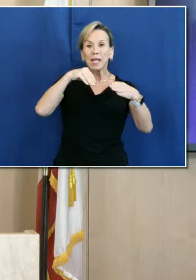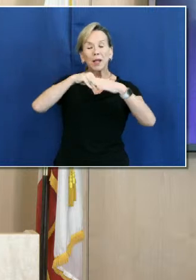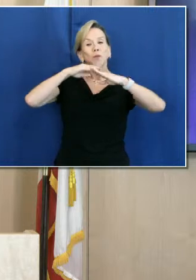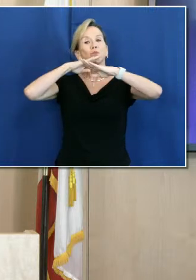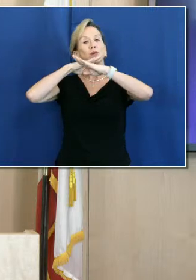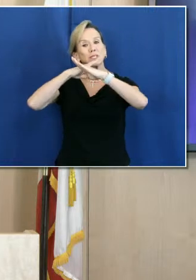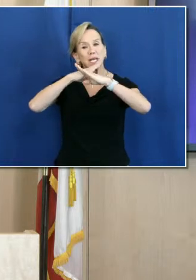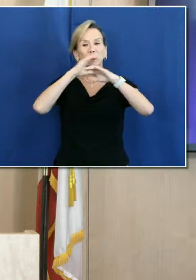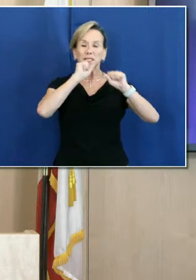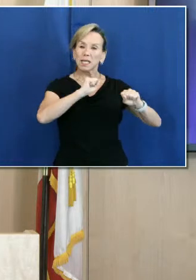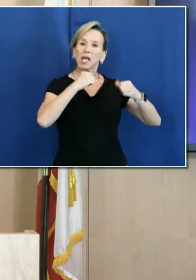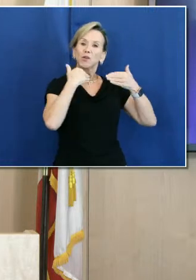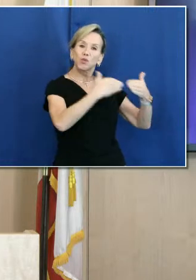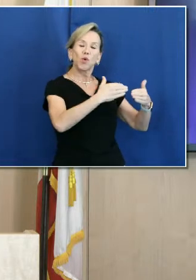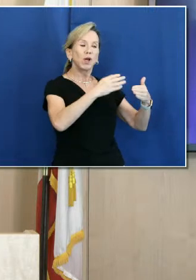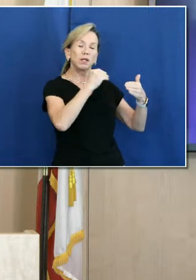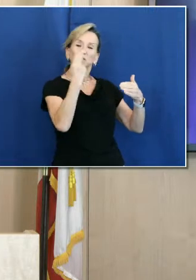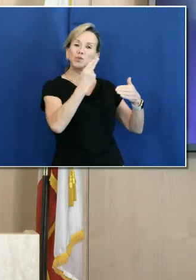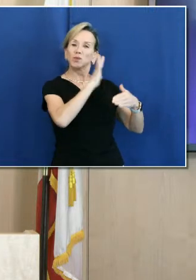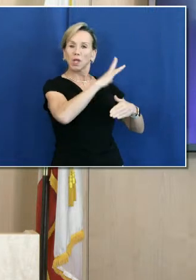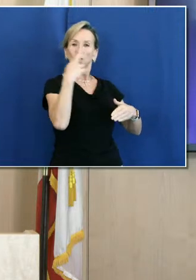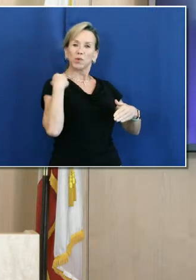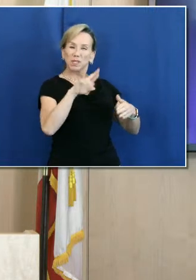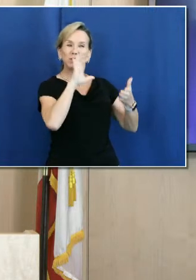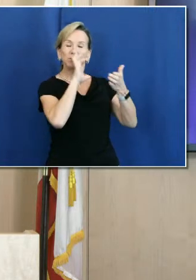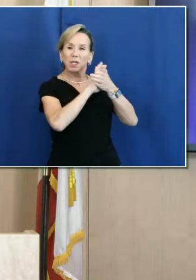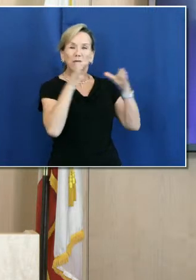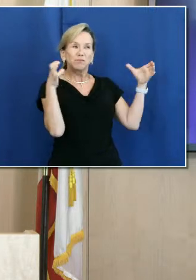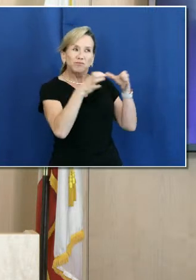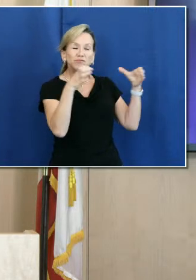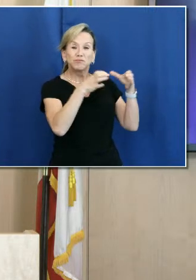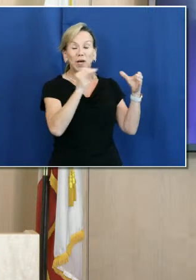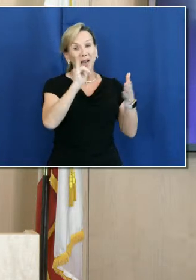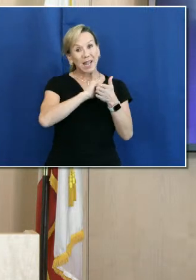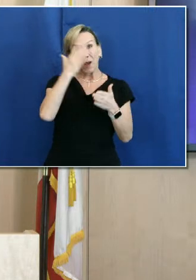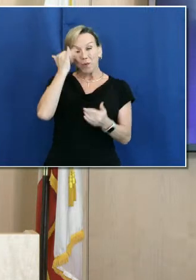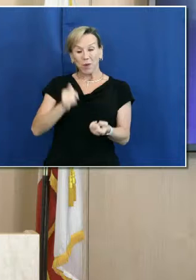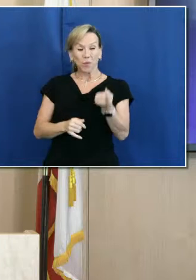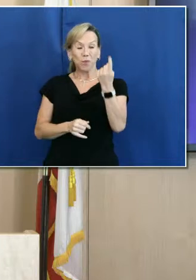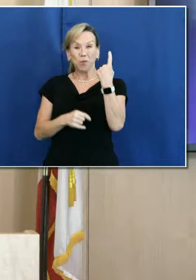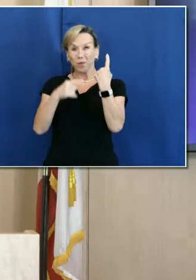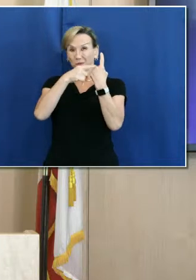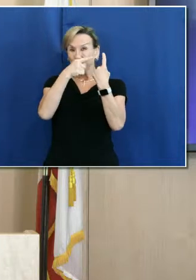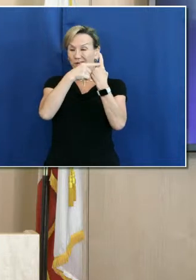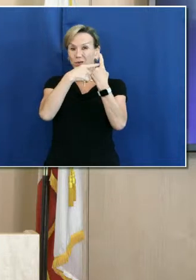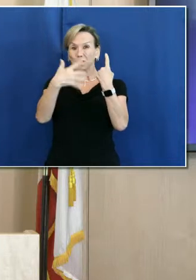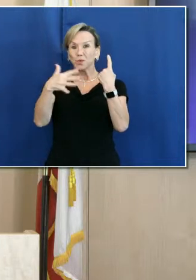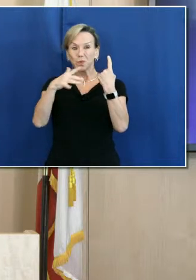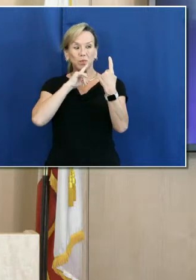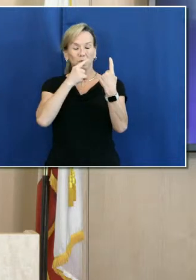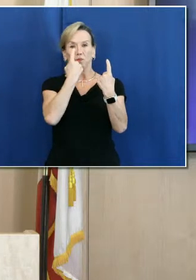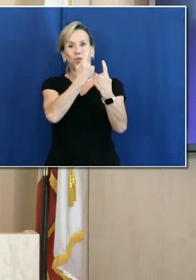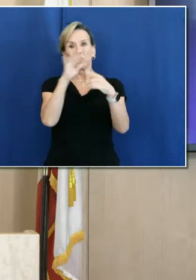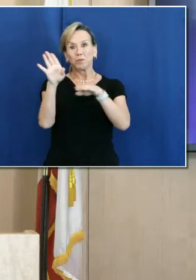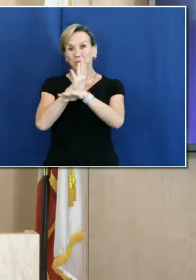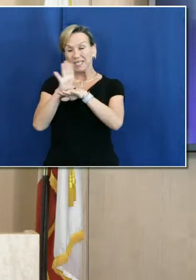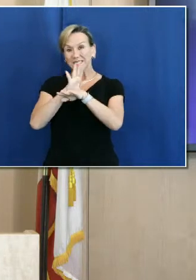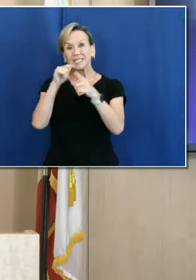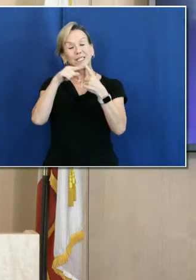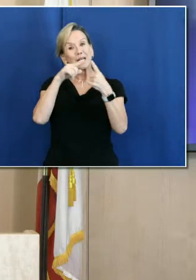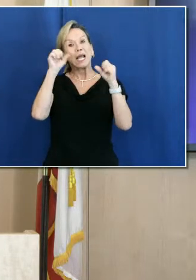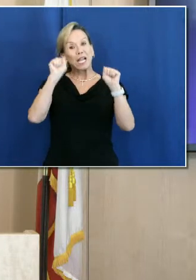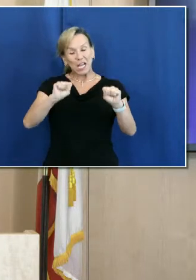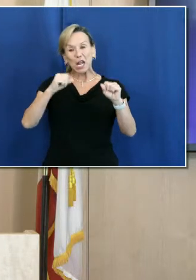religious activities. And that is why religious services are one of the only entities that are allowed under the public health order to